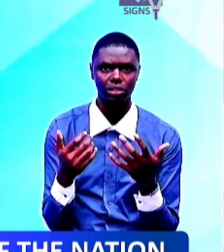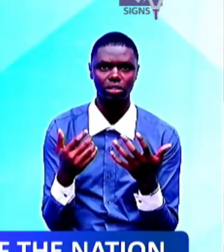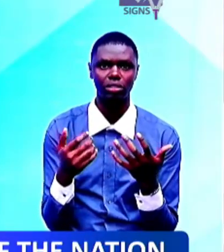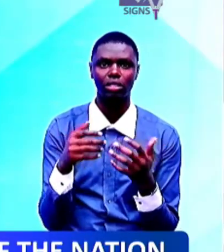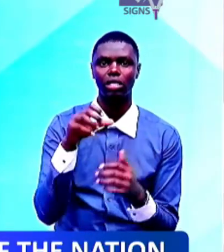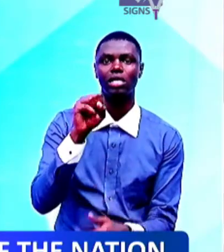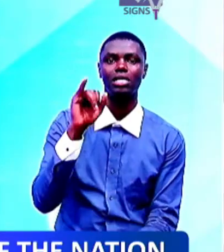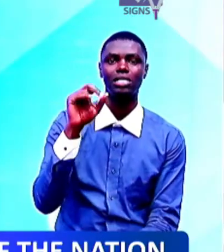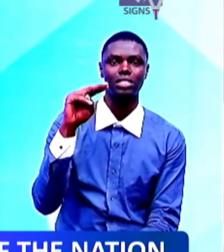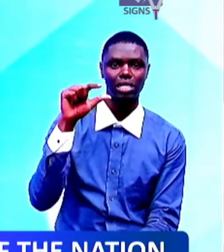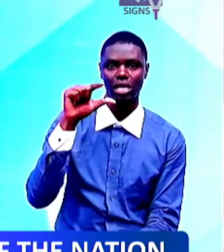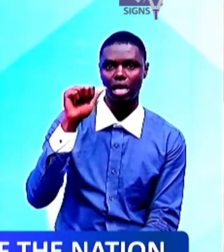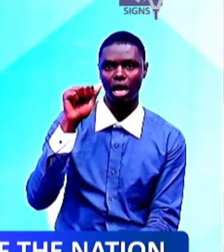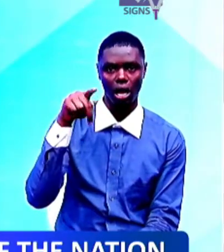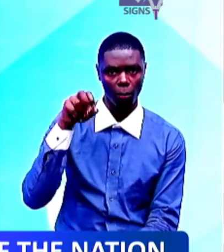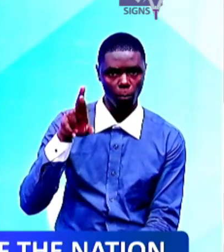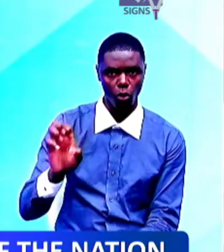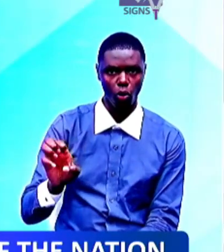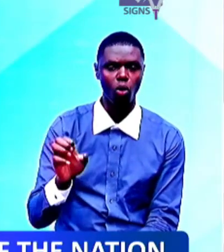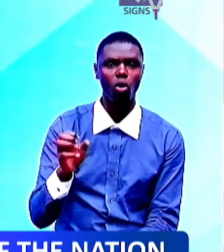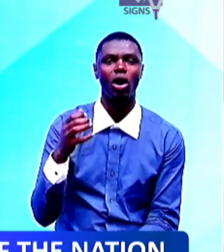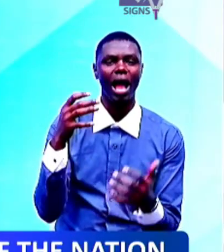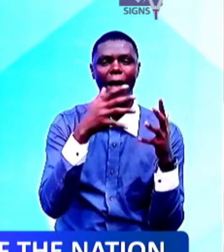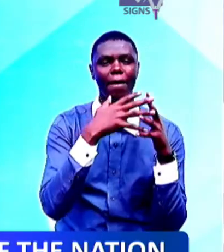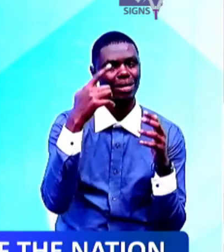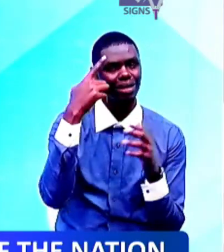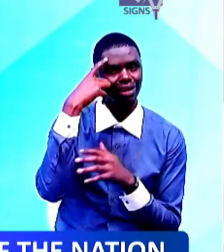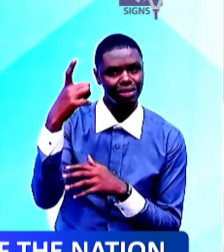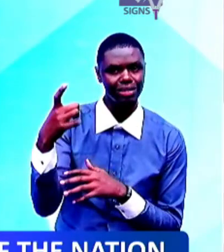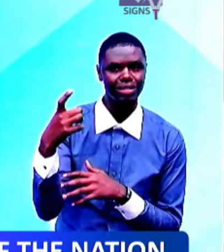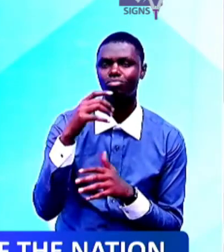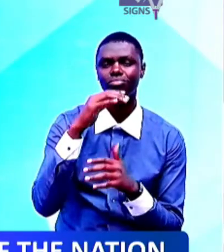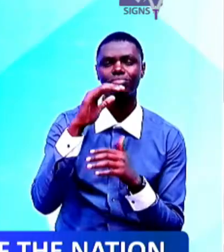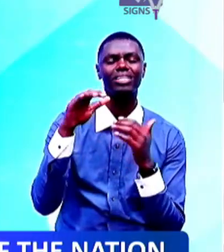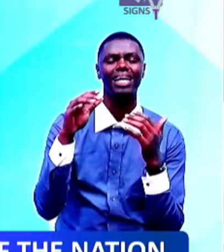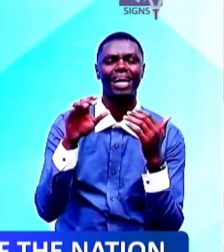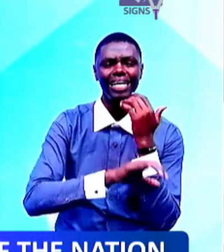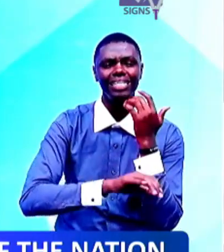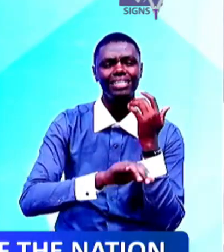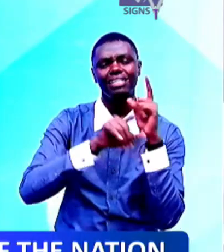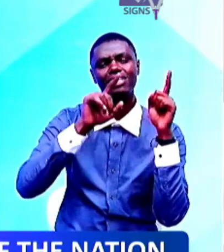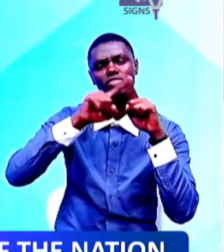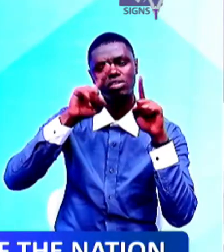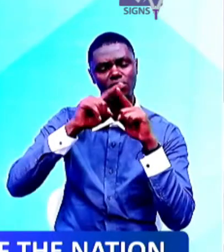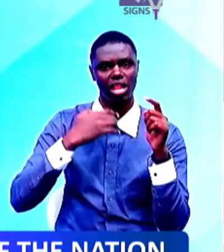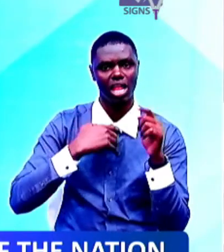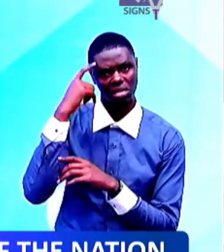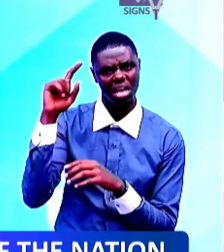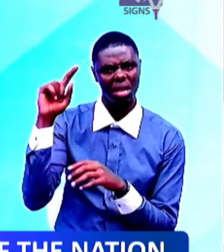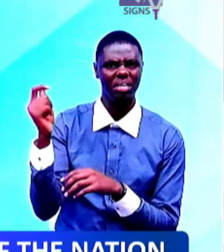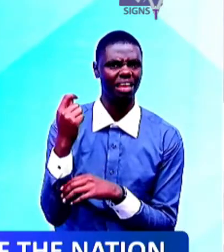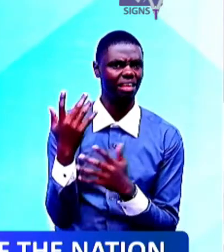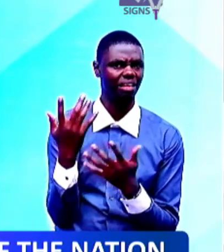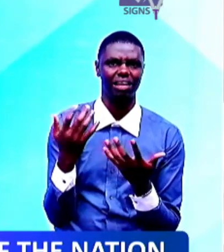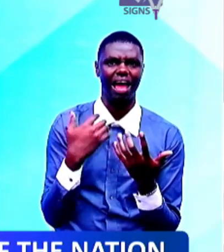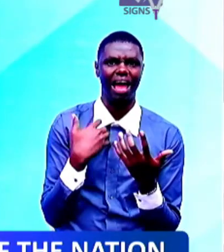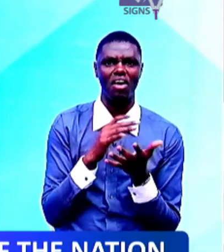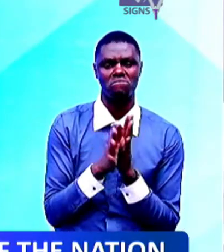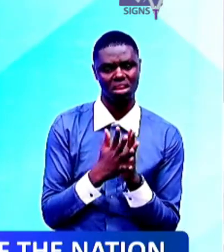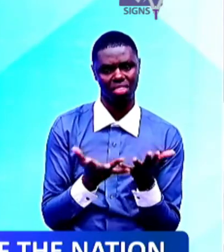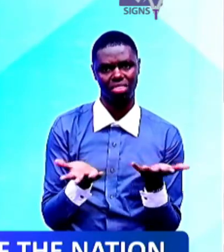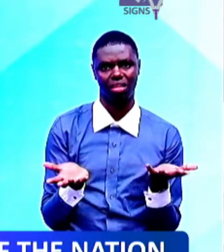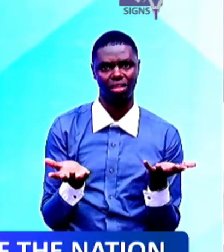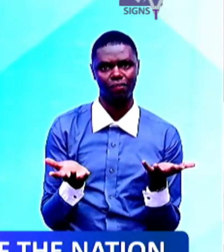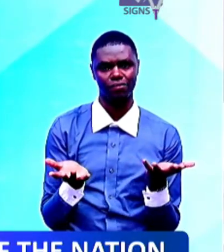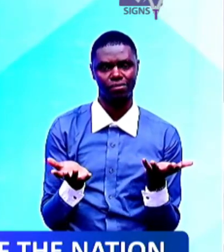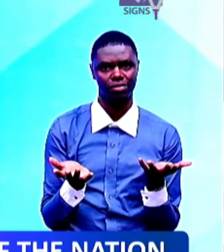Singapore, we've heard about the US, the American dream, we've heard about every country having its own dream. But I think Kenya hasn't really